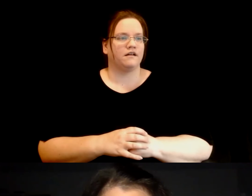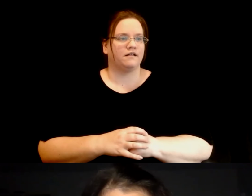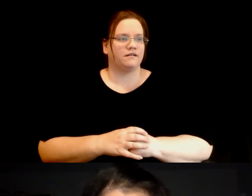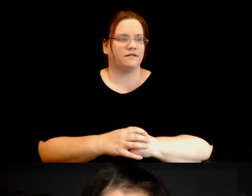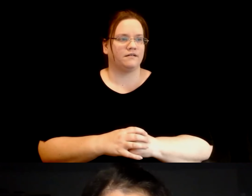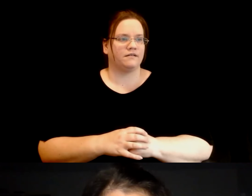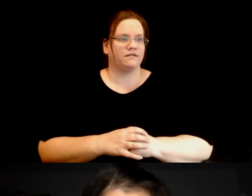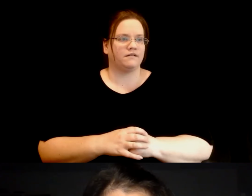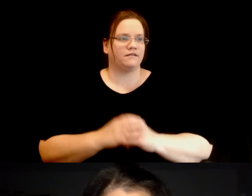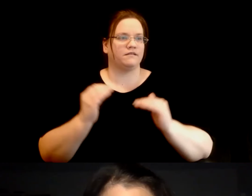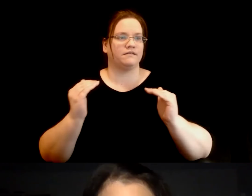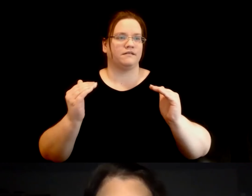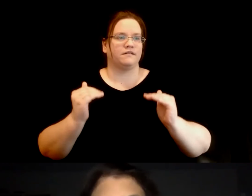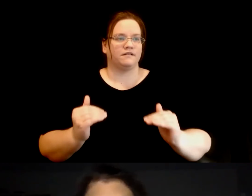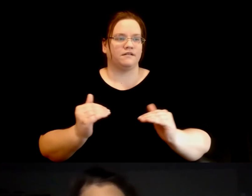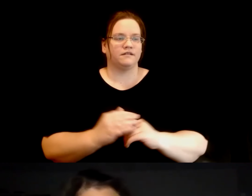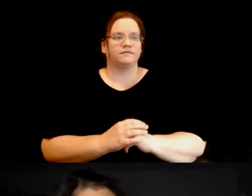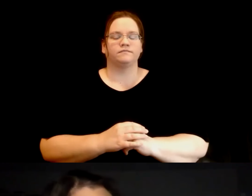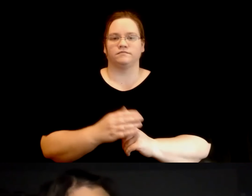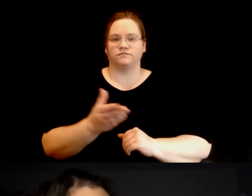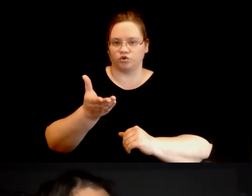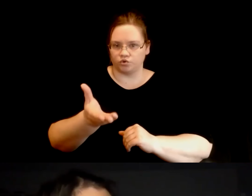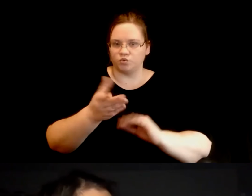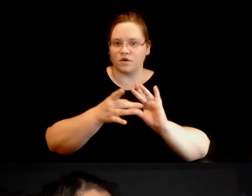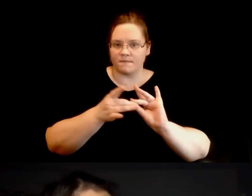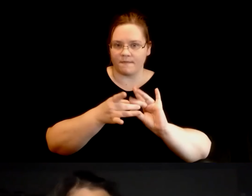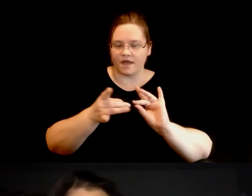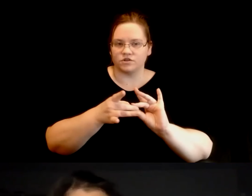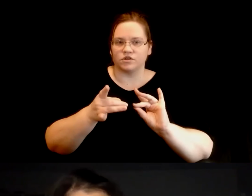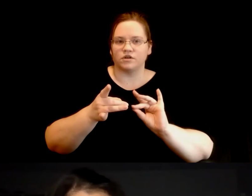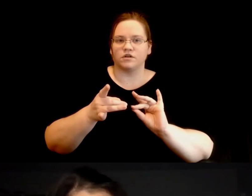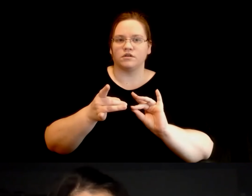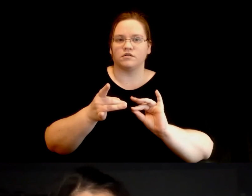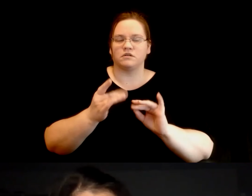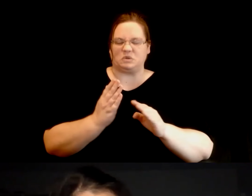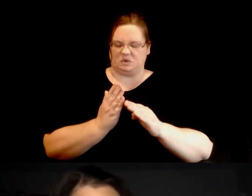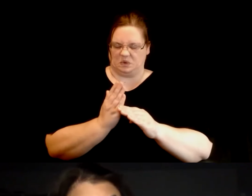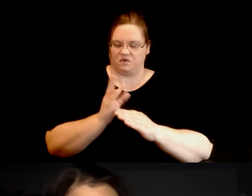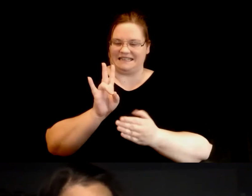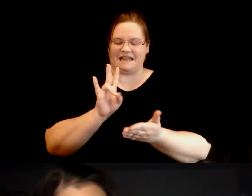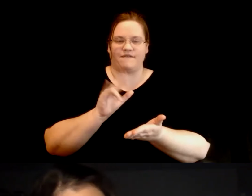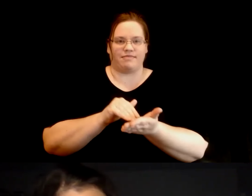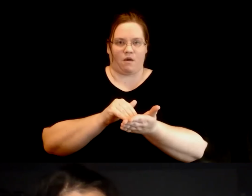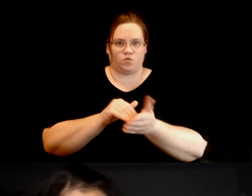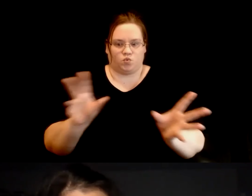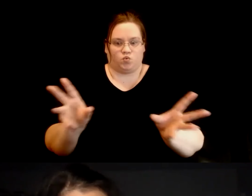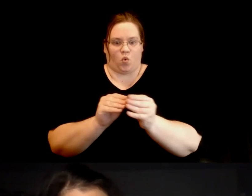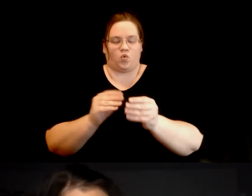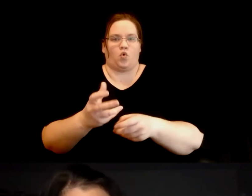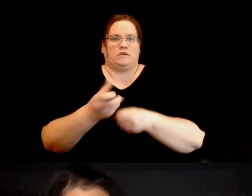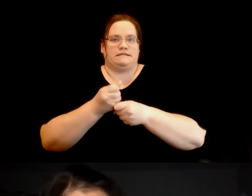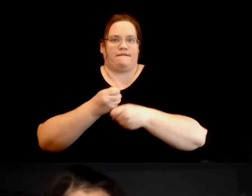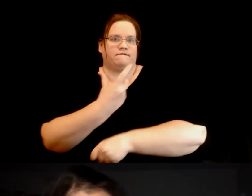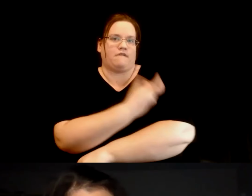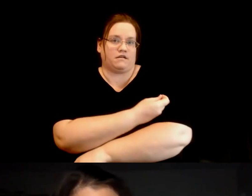Okay, next question. So you, Dr. Costello, you mentioned that just over 7,000 kids received the vaccine in the clinical